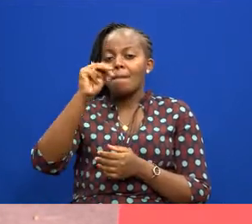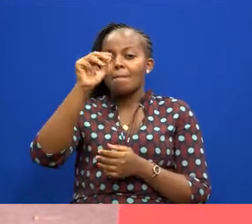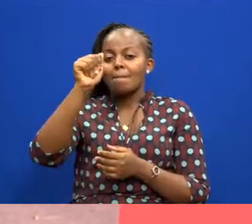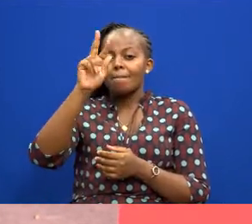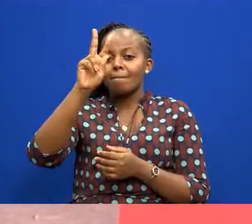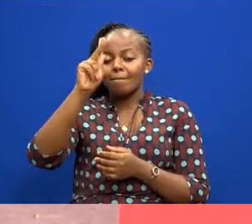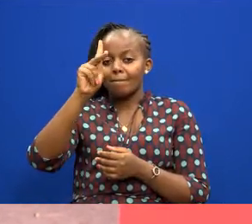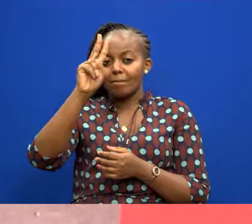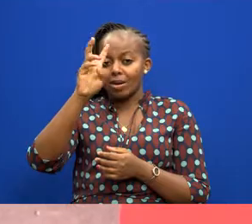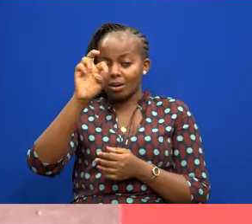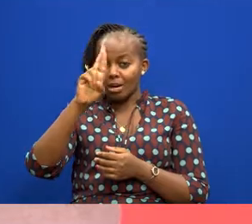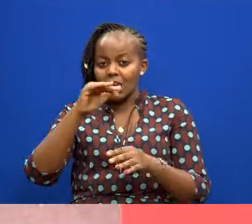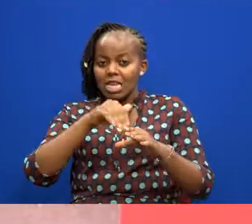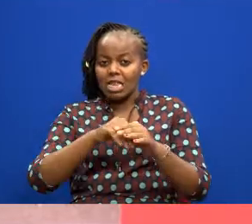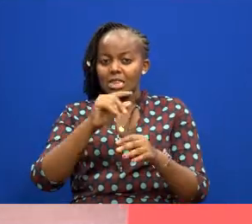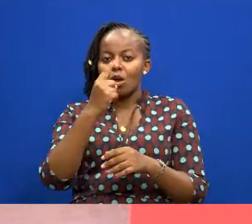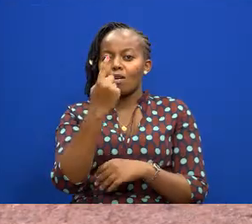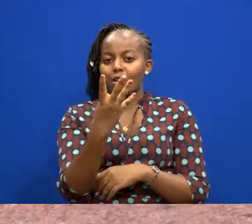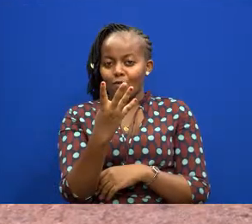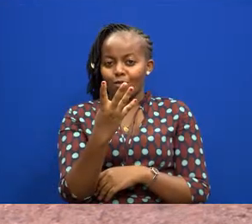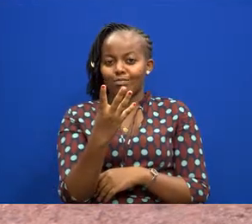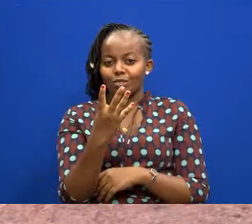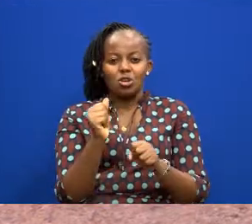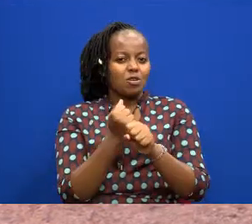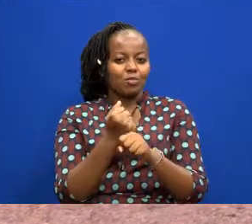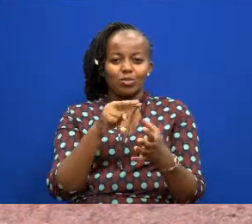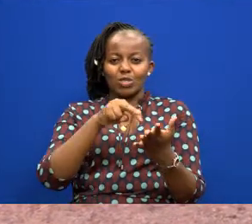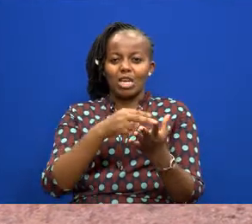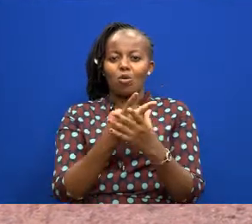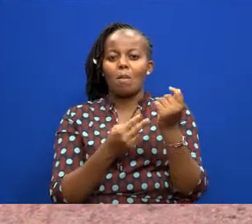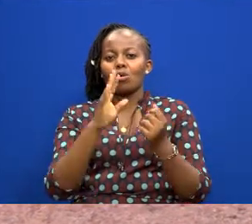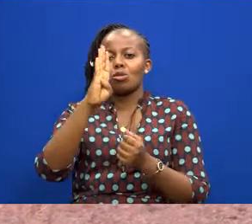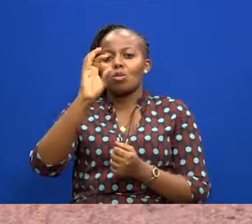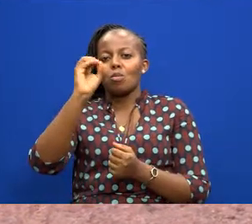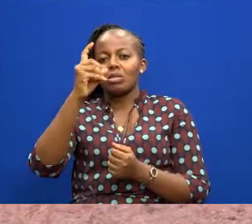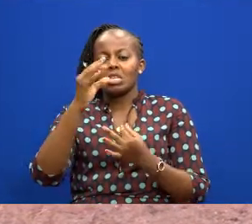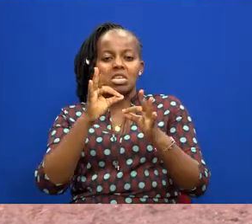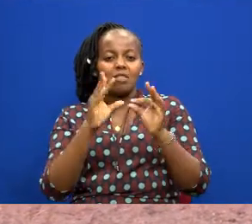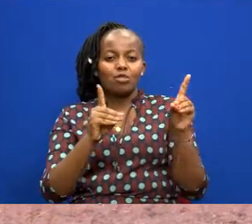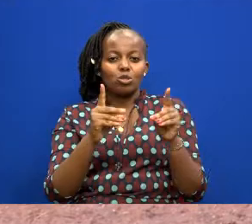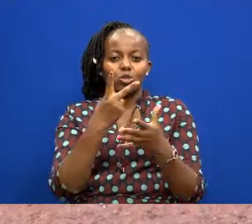the marker is in the number 4. So if you do a double there, then what happens?